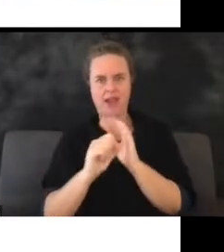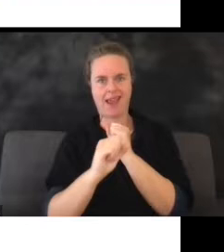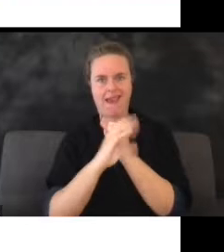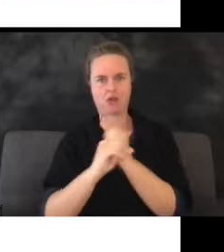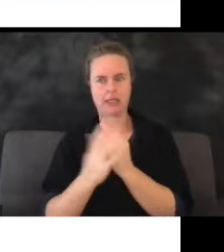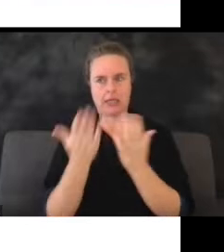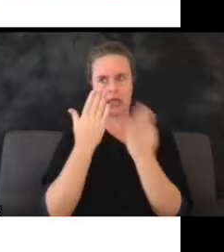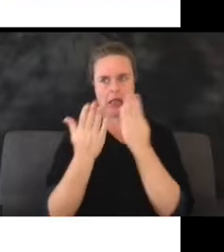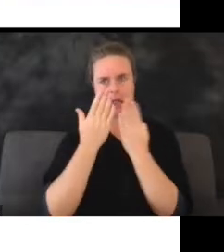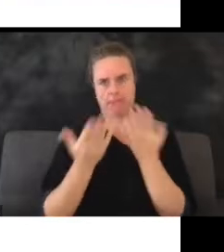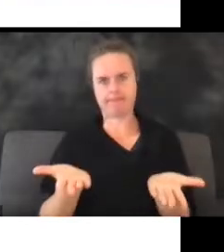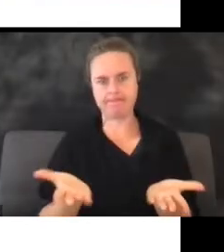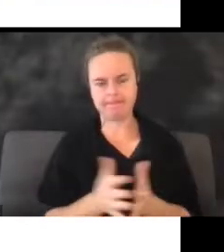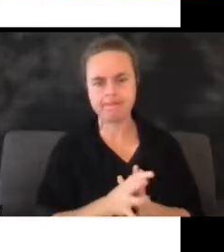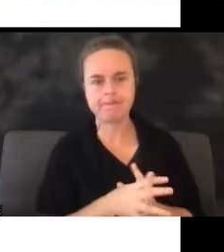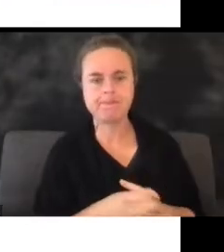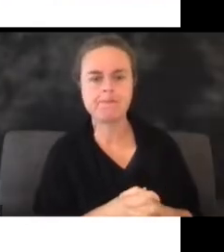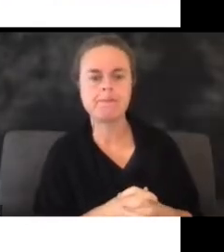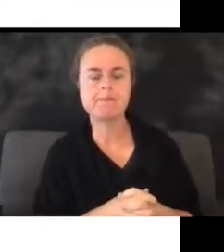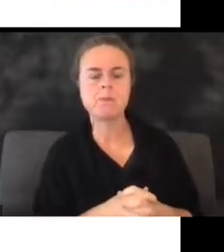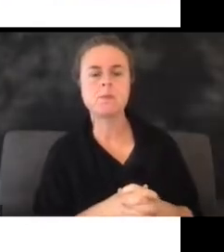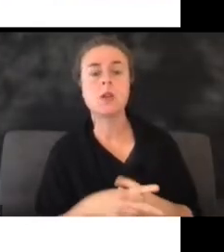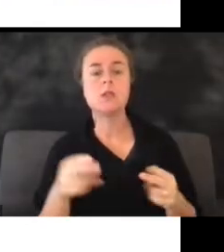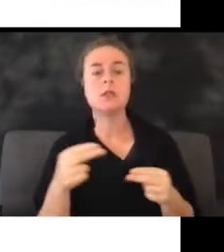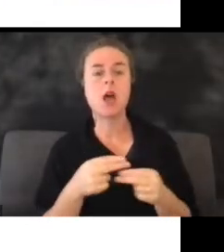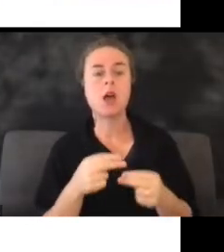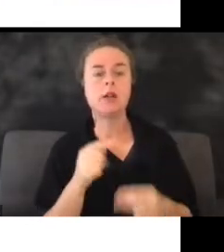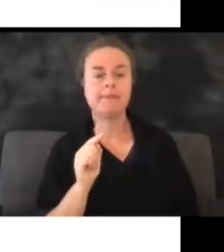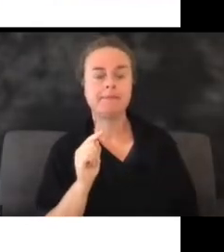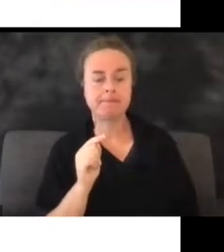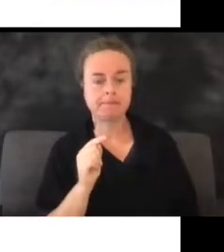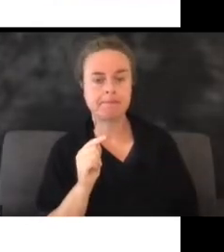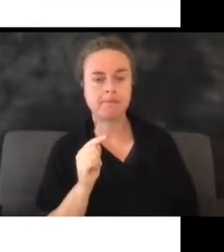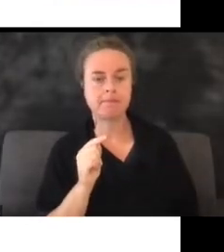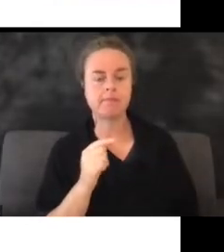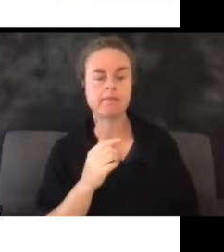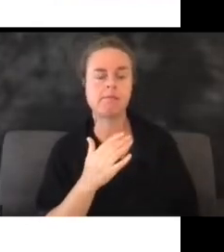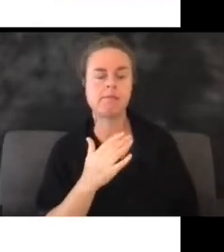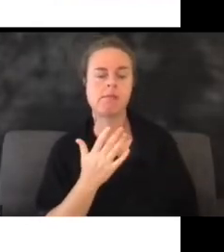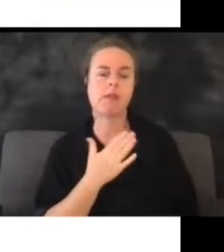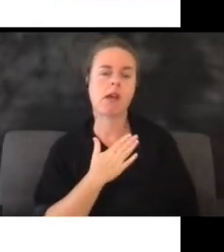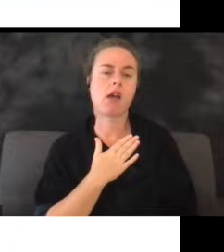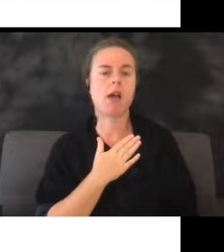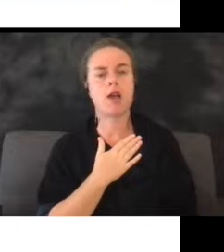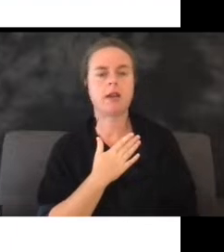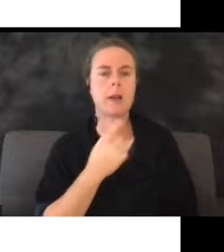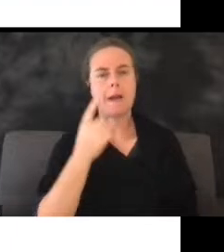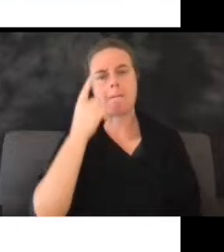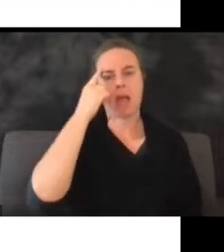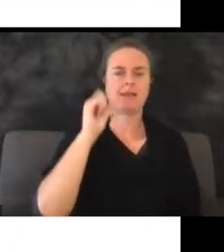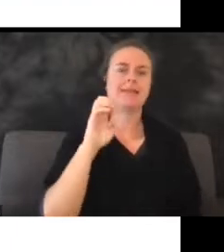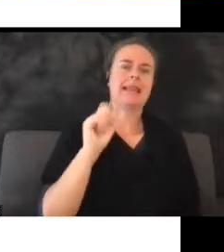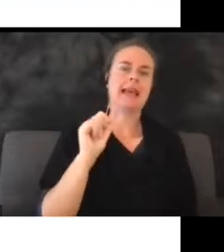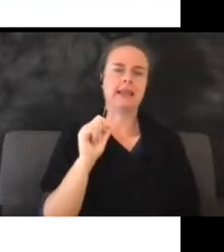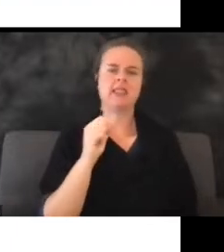next slide really kind of is a mindset that I learned about. It's an idea that I